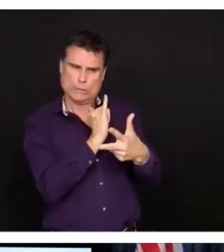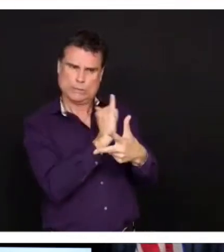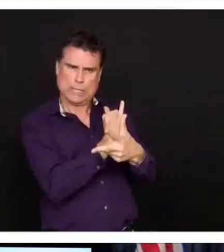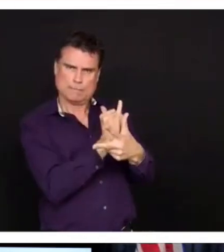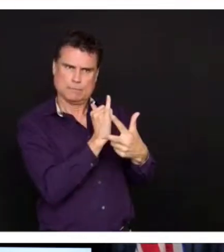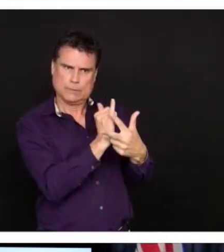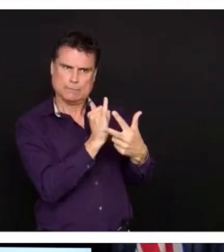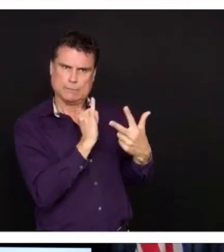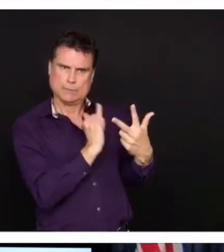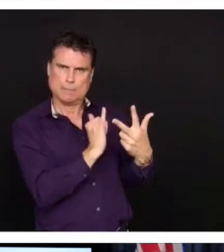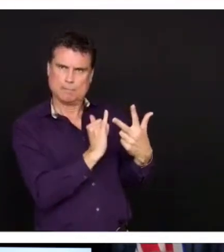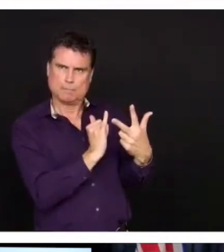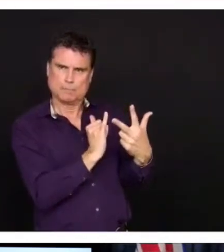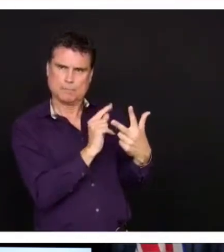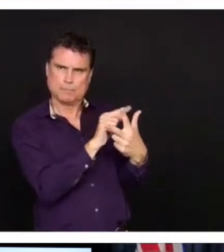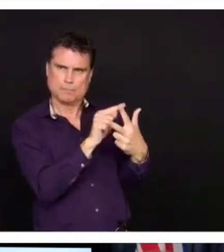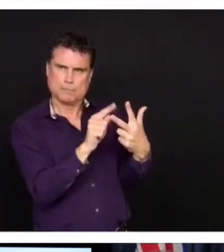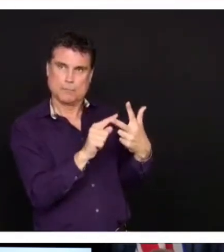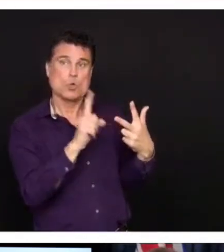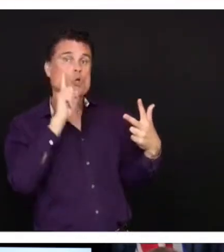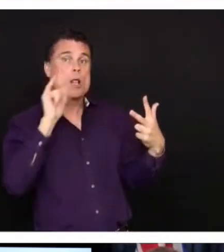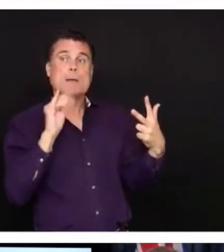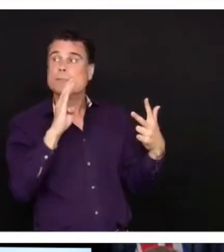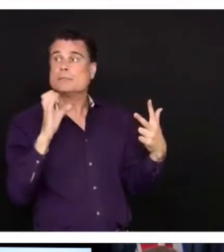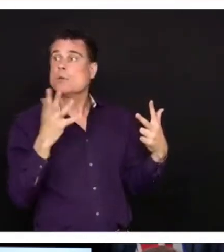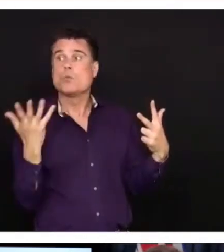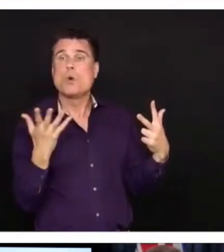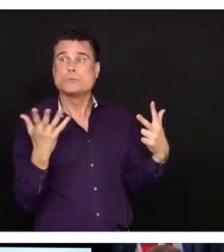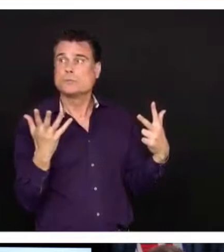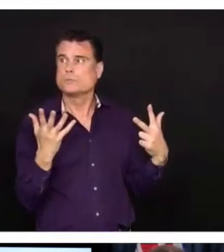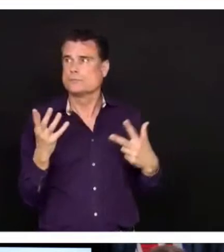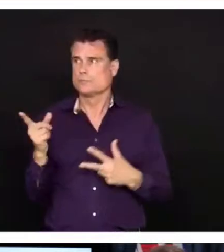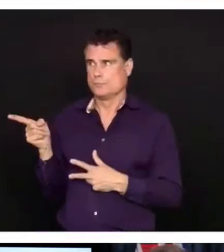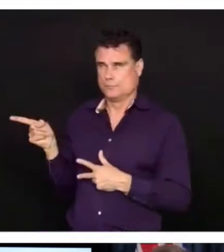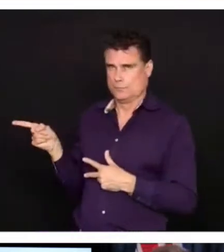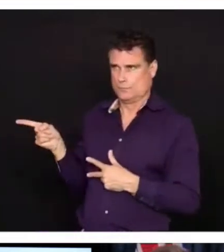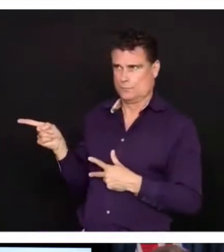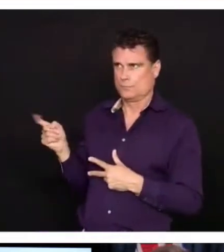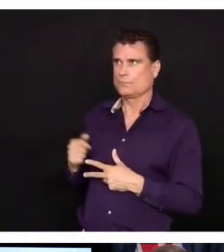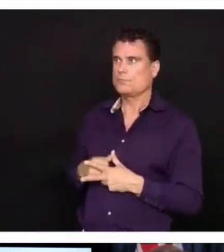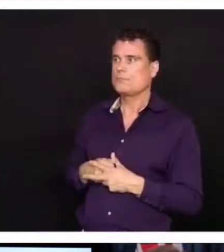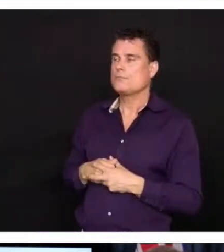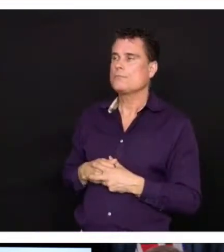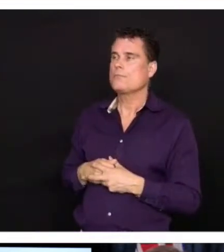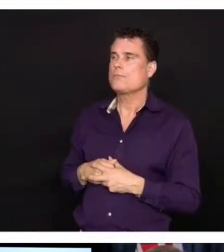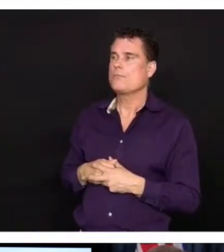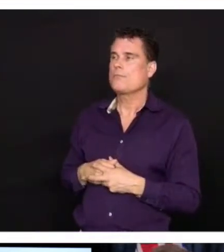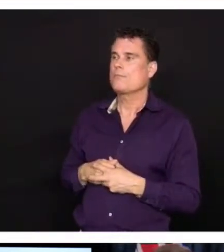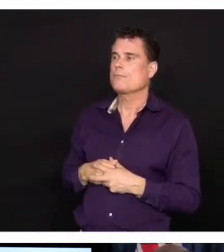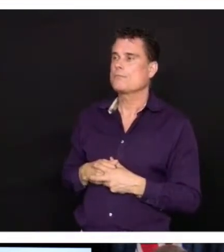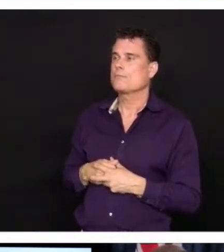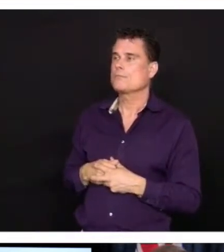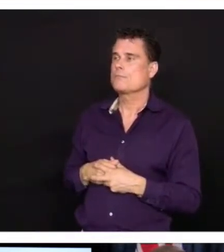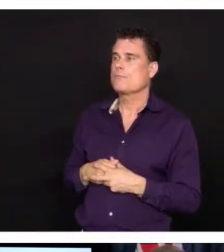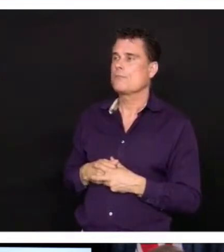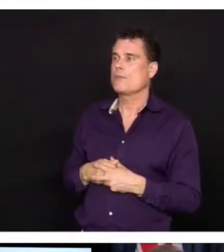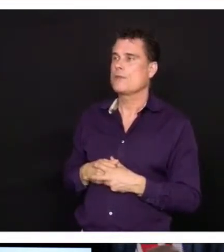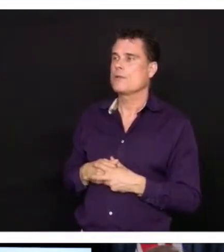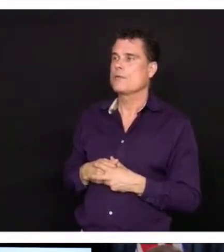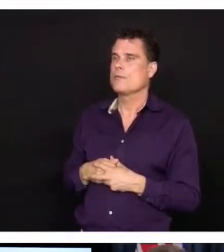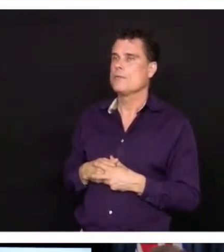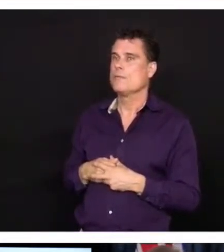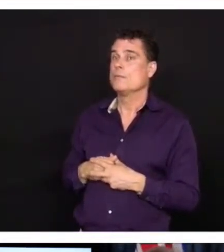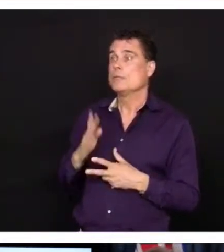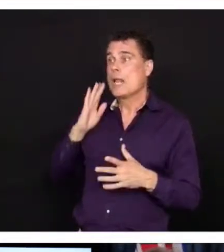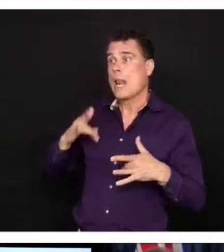see the trajectory in Hubei province. You see the trajectory in South Korea. And the intent of this was to be prepared for the worst. And